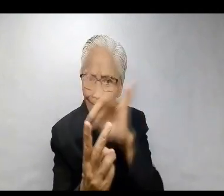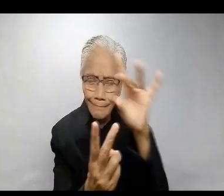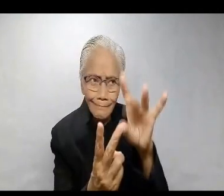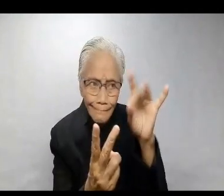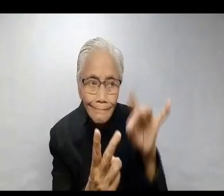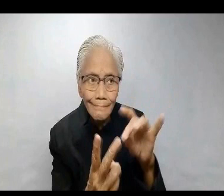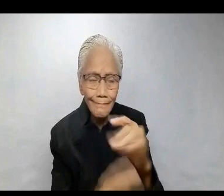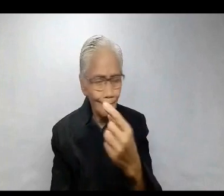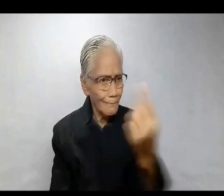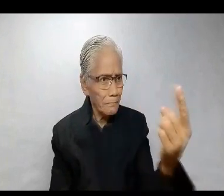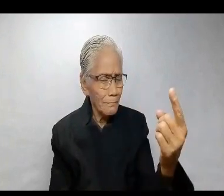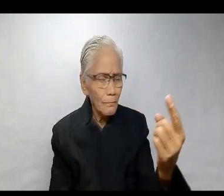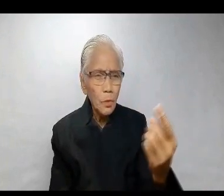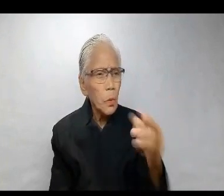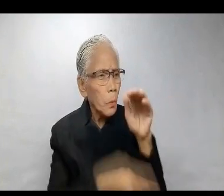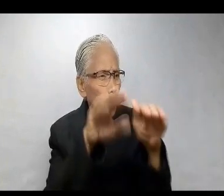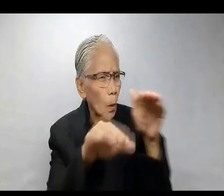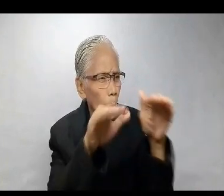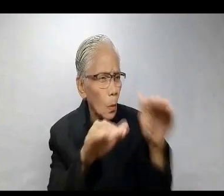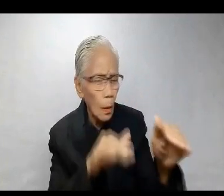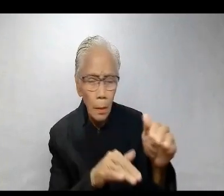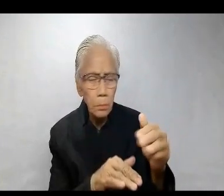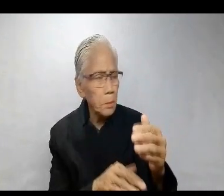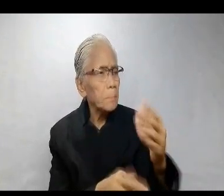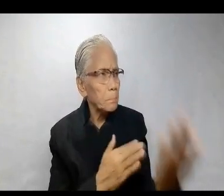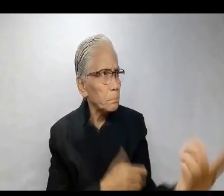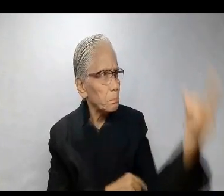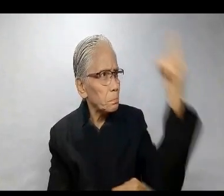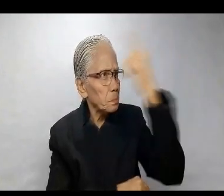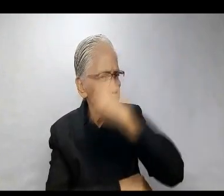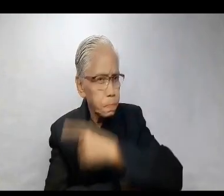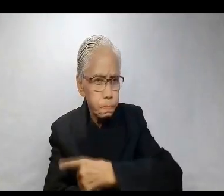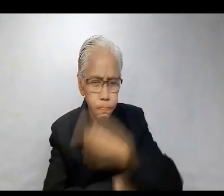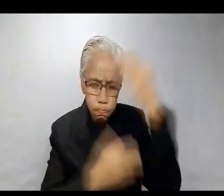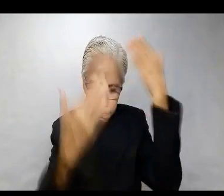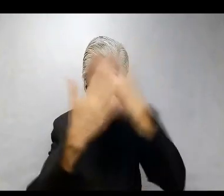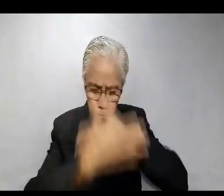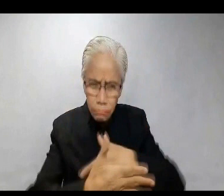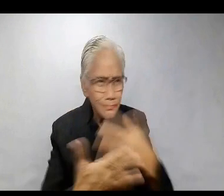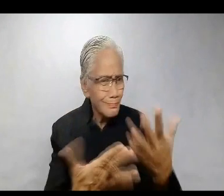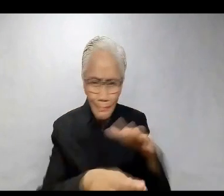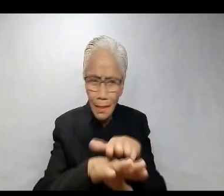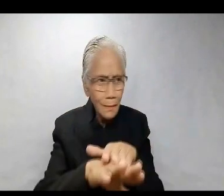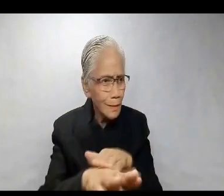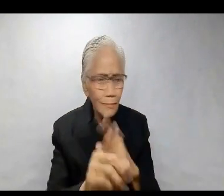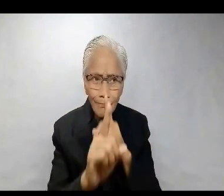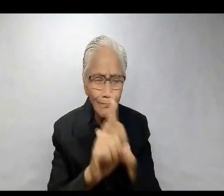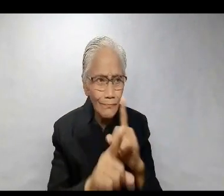chosen ones, who call out to him day and night? Will he be slow to answer